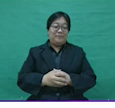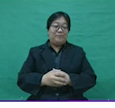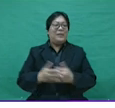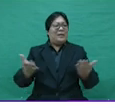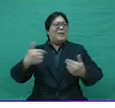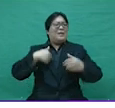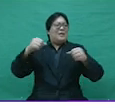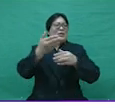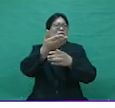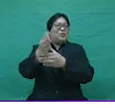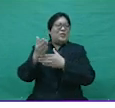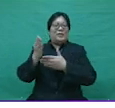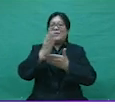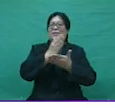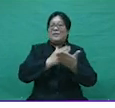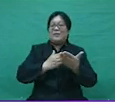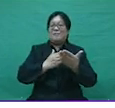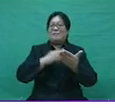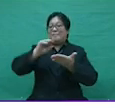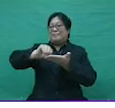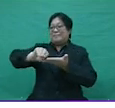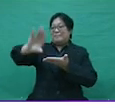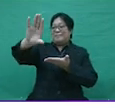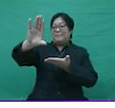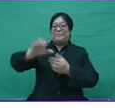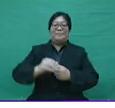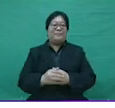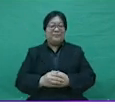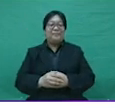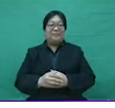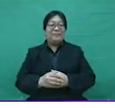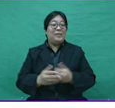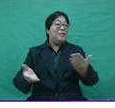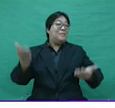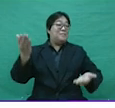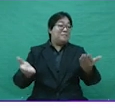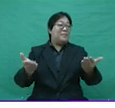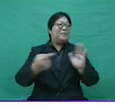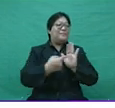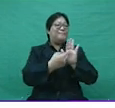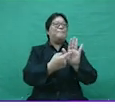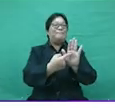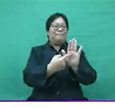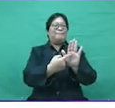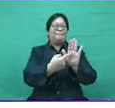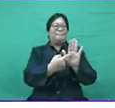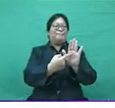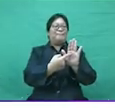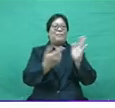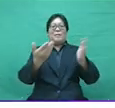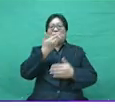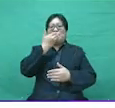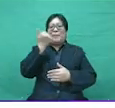that, let me share some slides with you, which might express a little